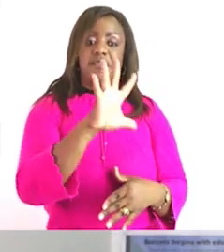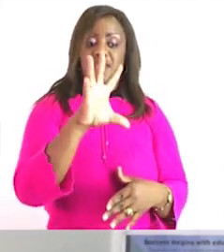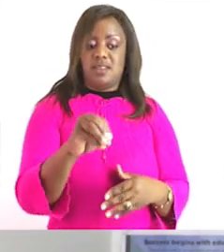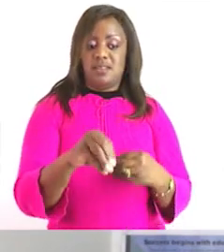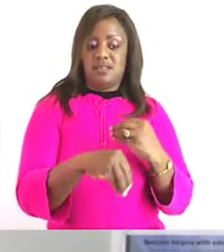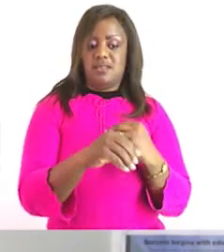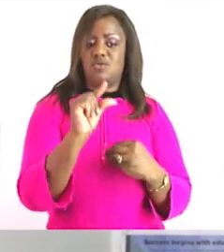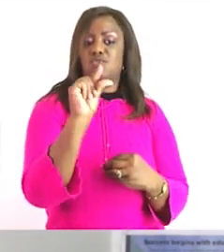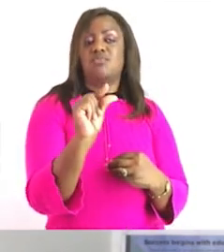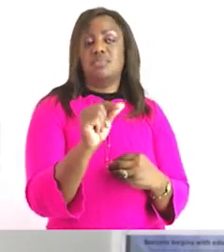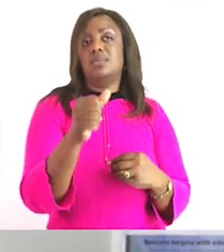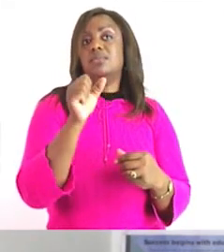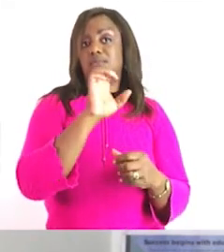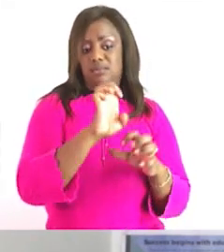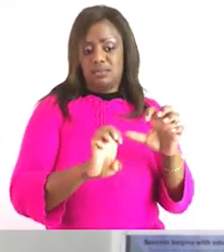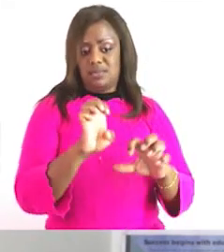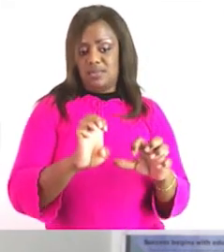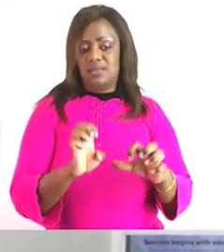my estimate